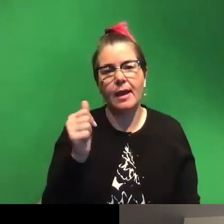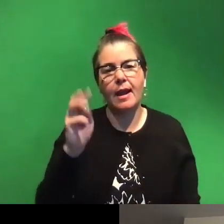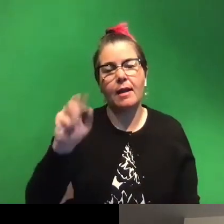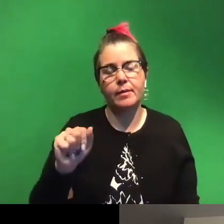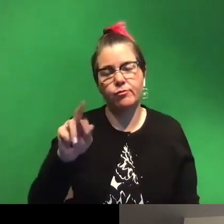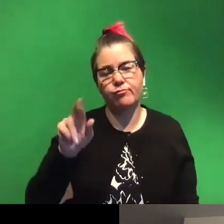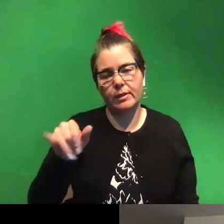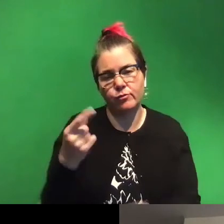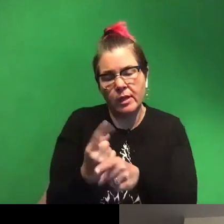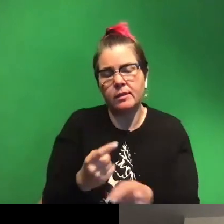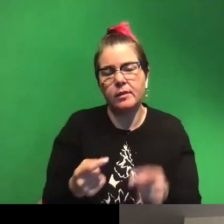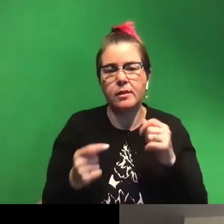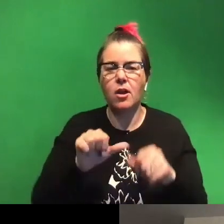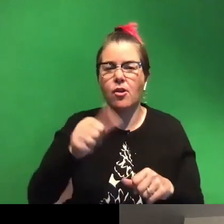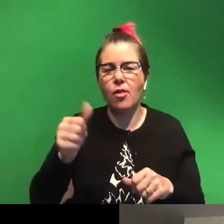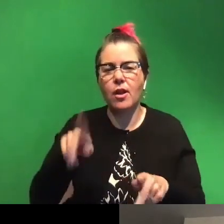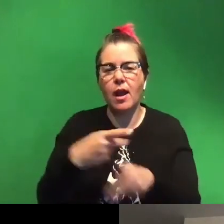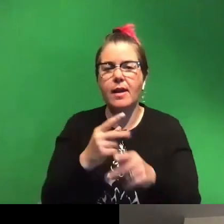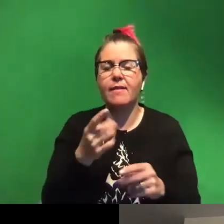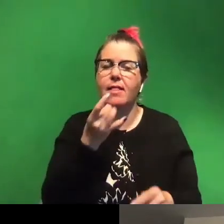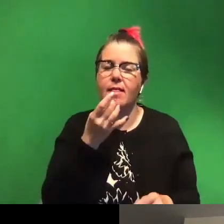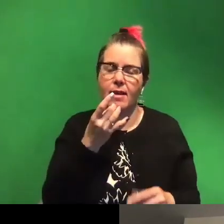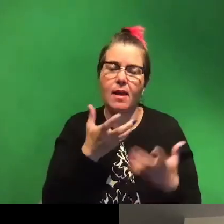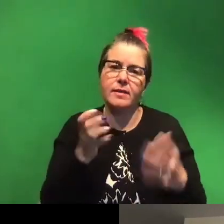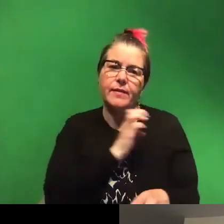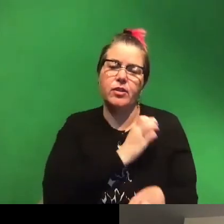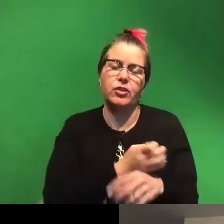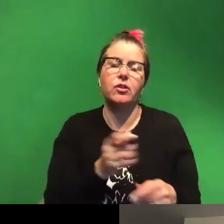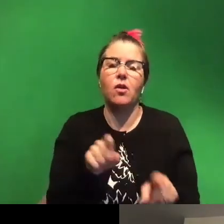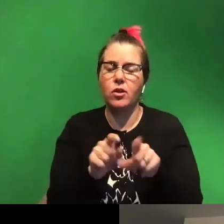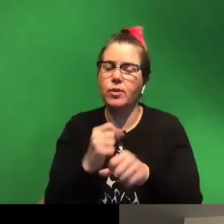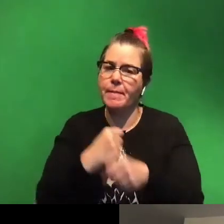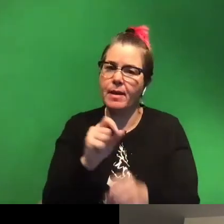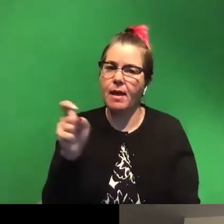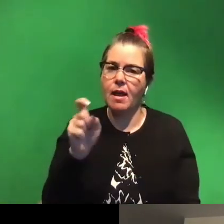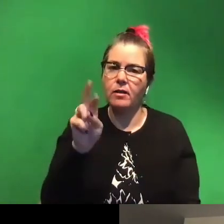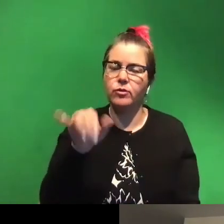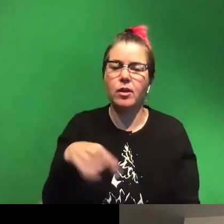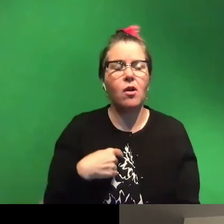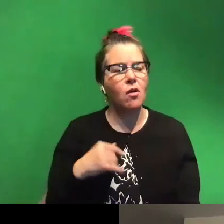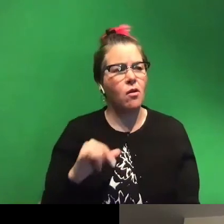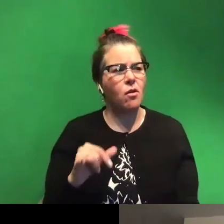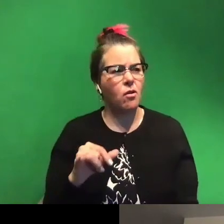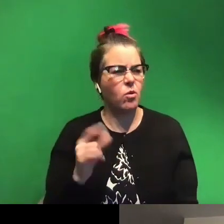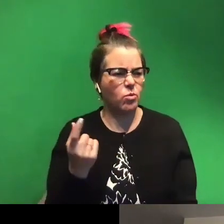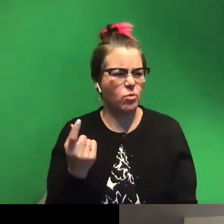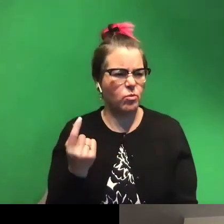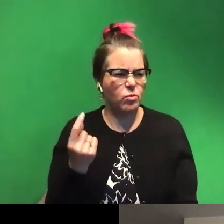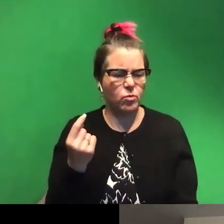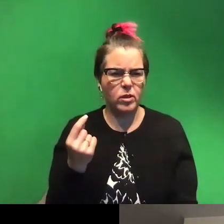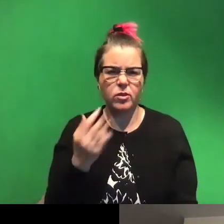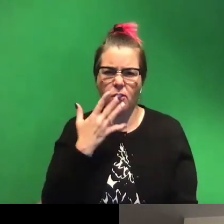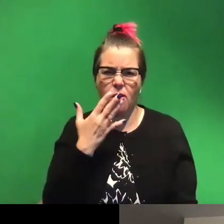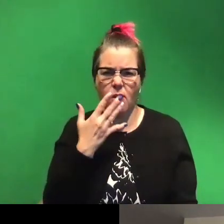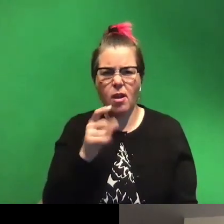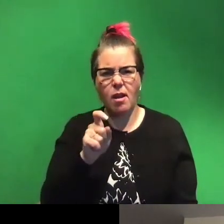It's another kind of light which is very energetic. They also produce X-rays. Like you may think, oh, what's the color of